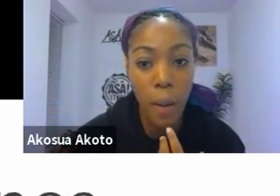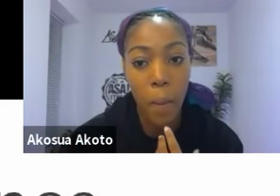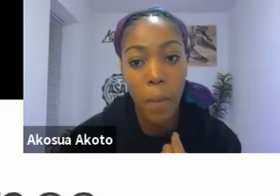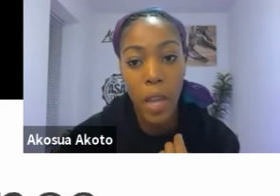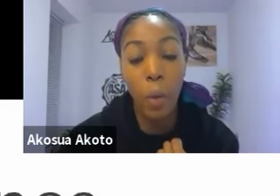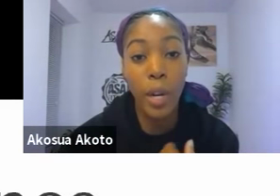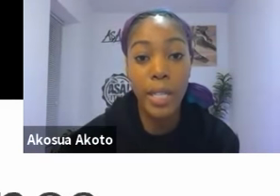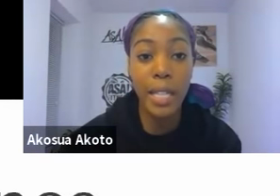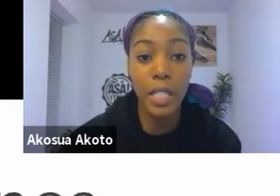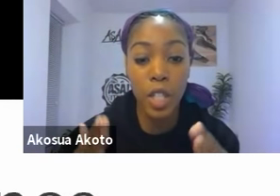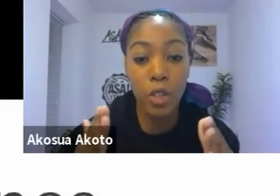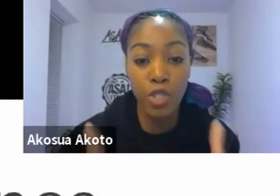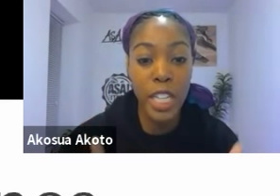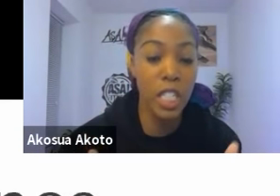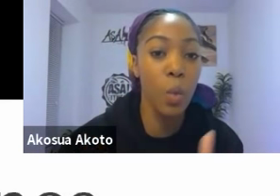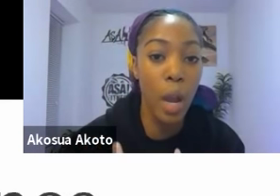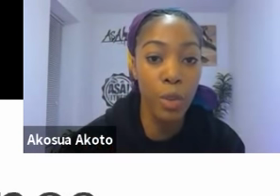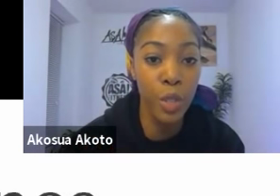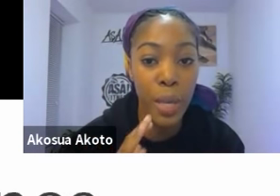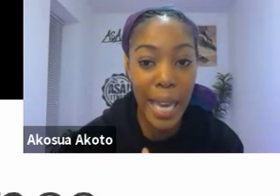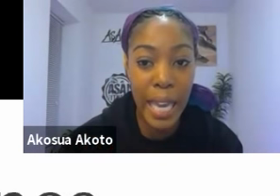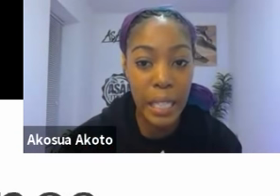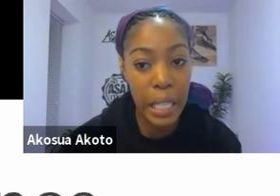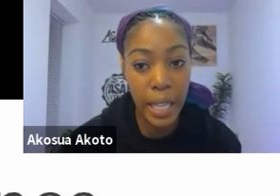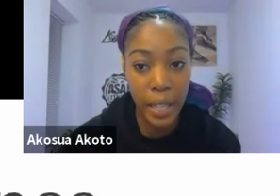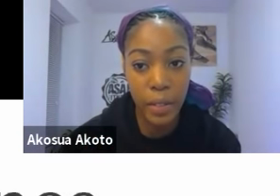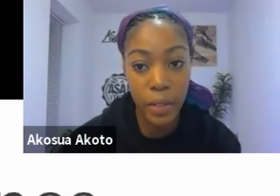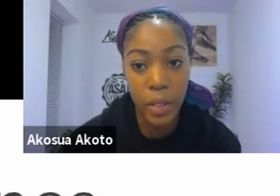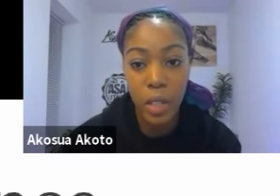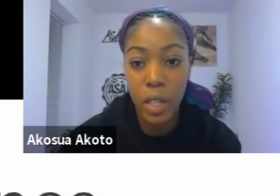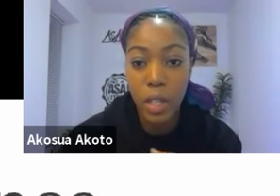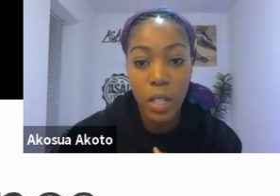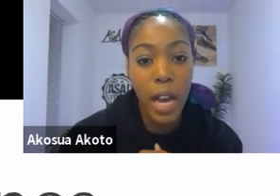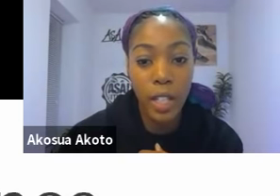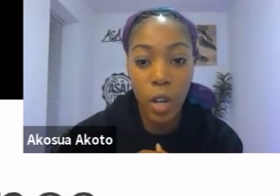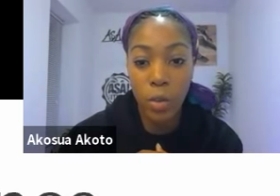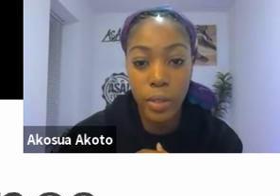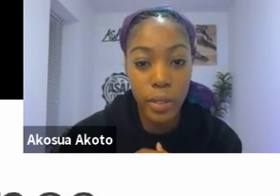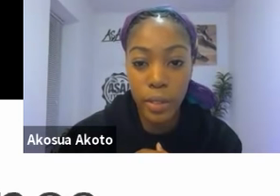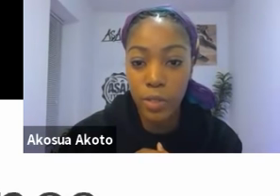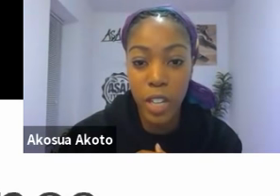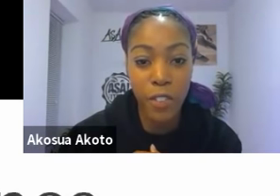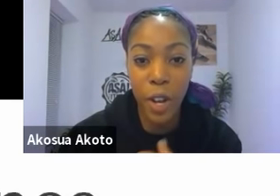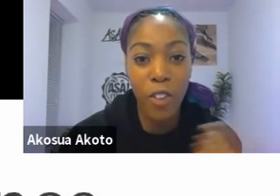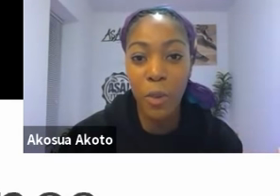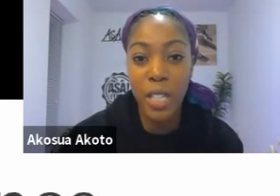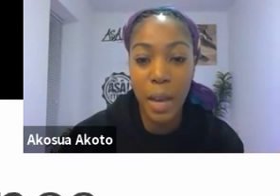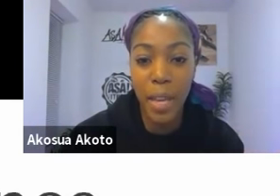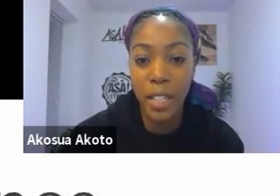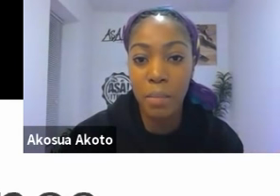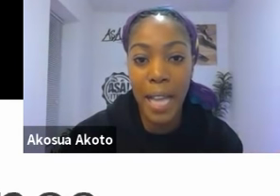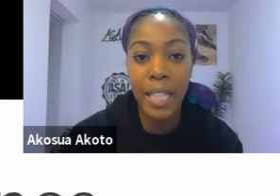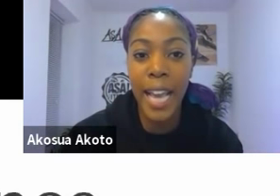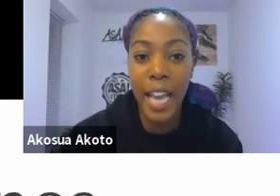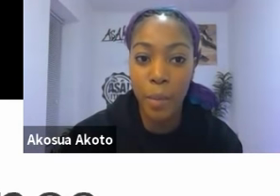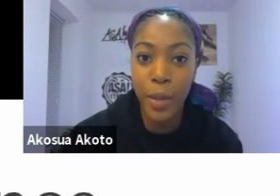music, and we're connected to the reason why we're doing anything. I know Rough It Off was, I